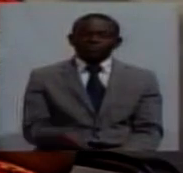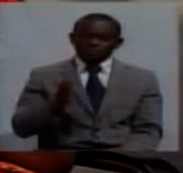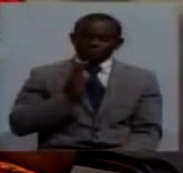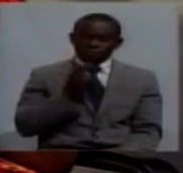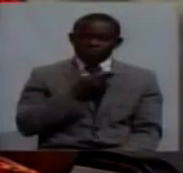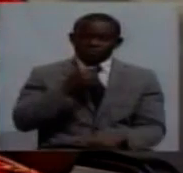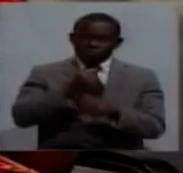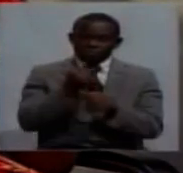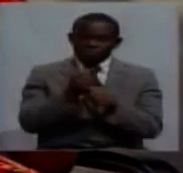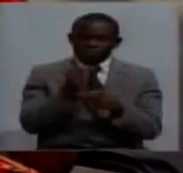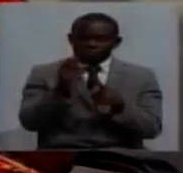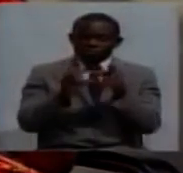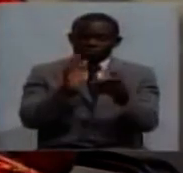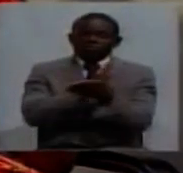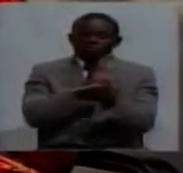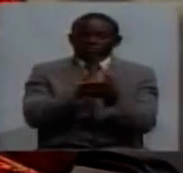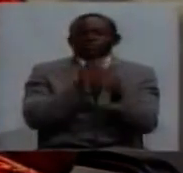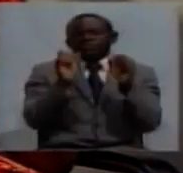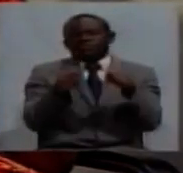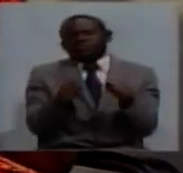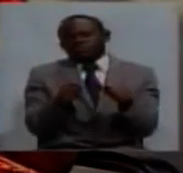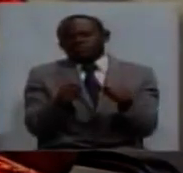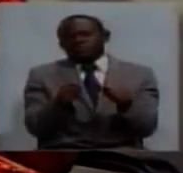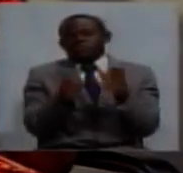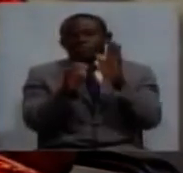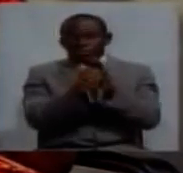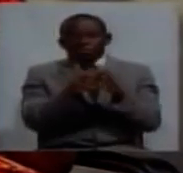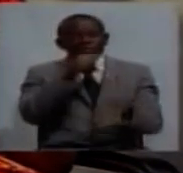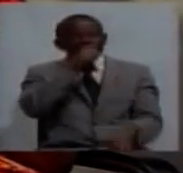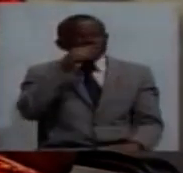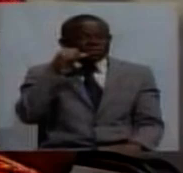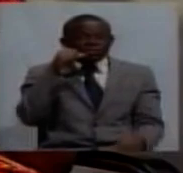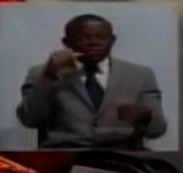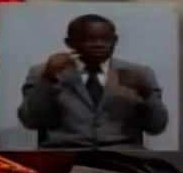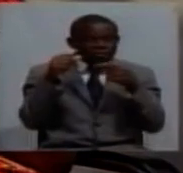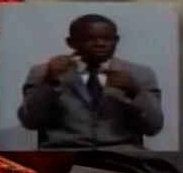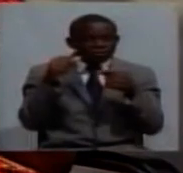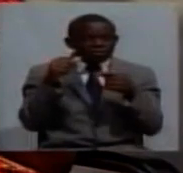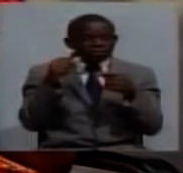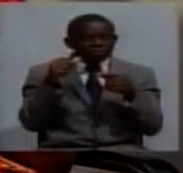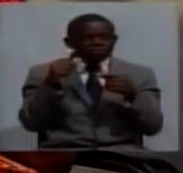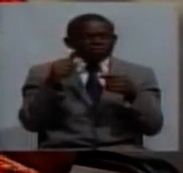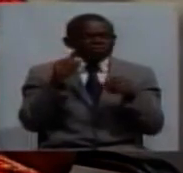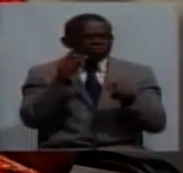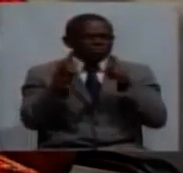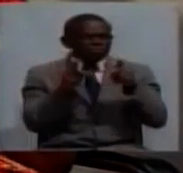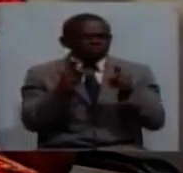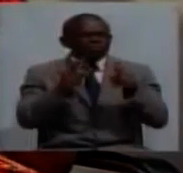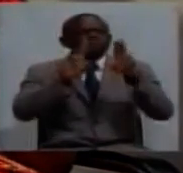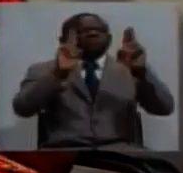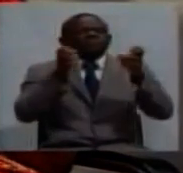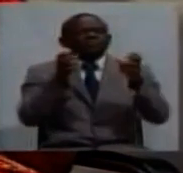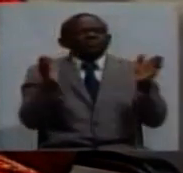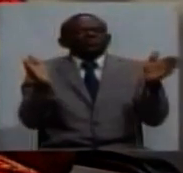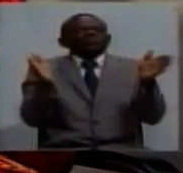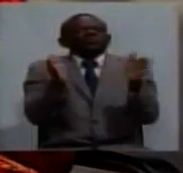agriculture. We know how many people are called small-scale farmers and where they are. What we want to see